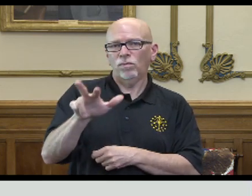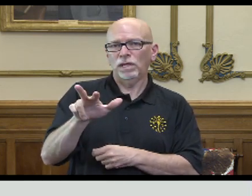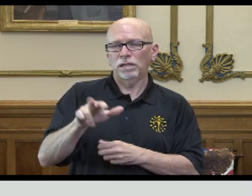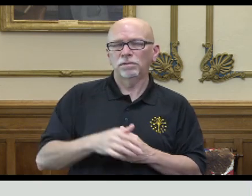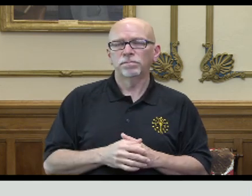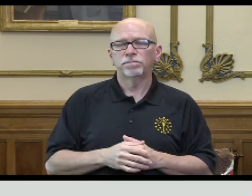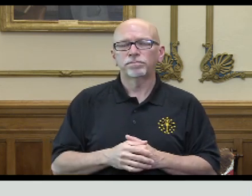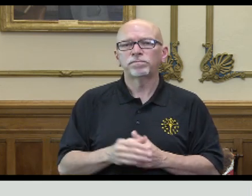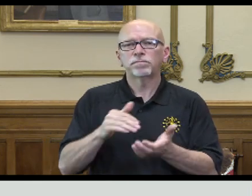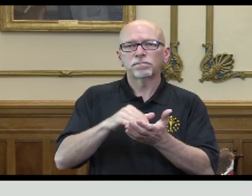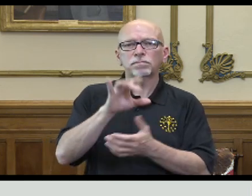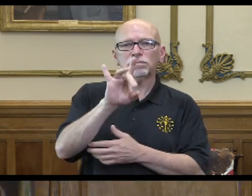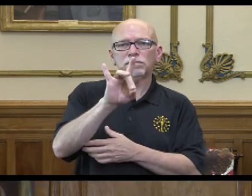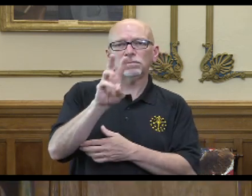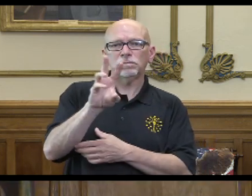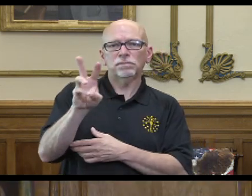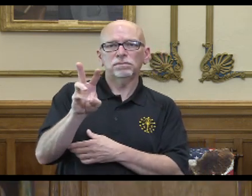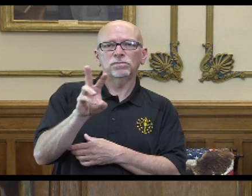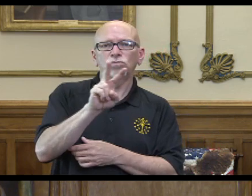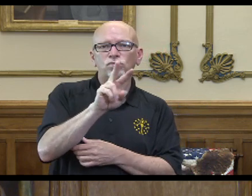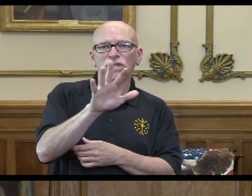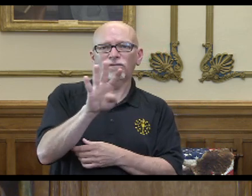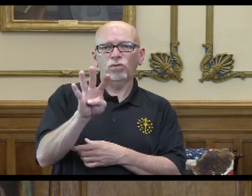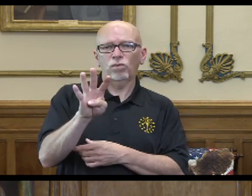866-254-3933. That's